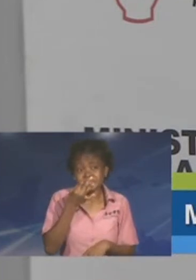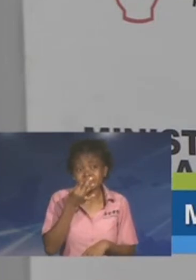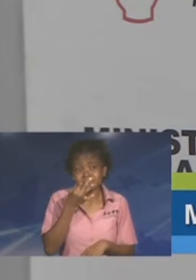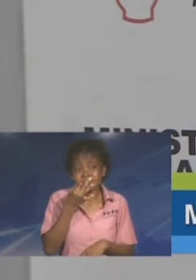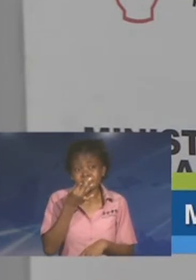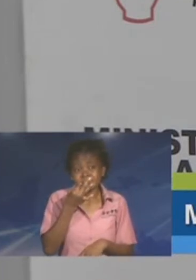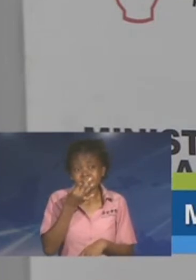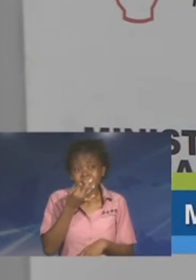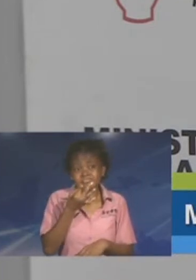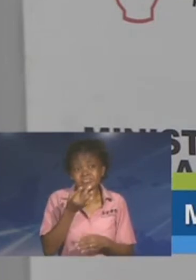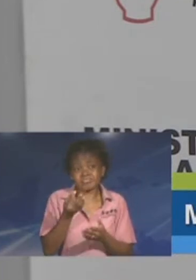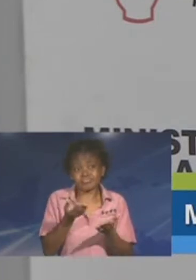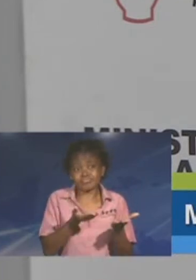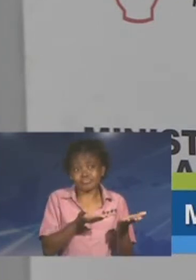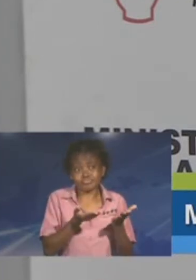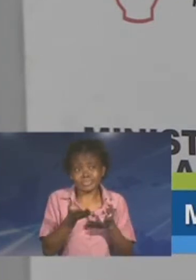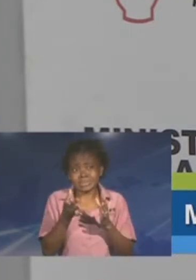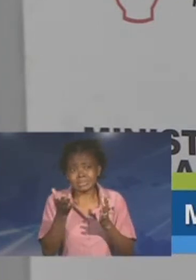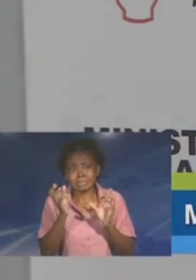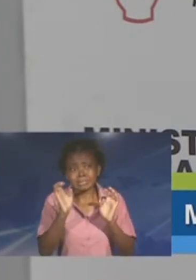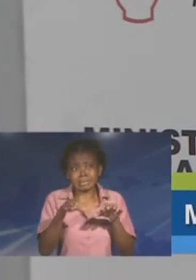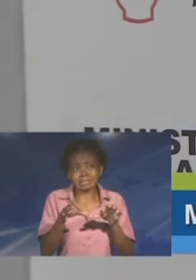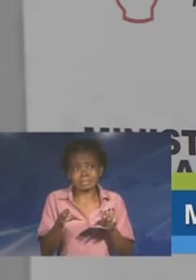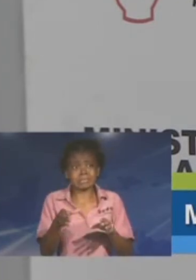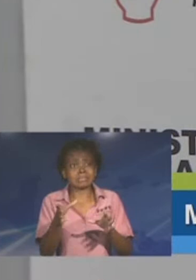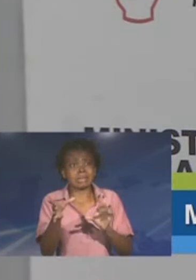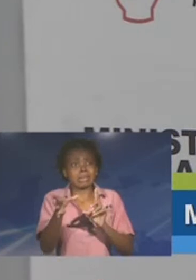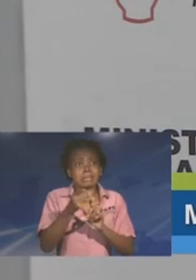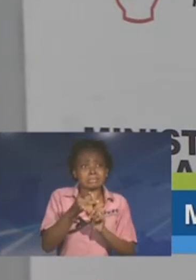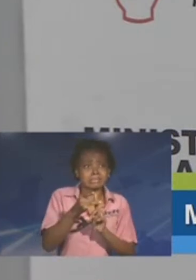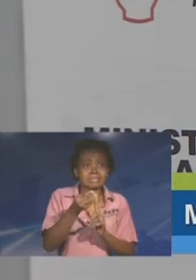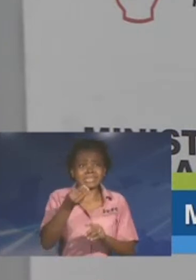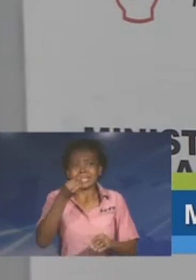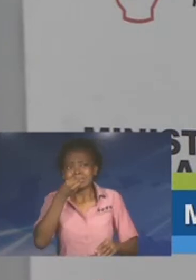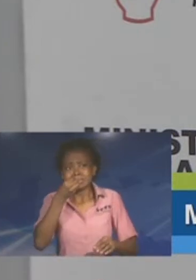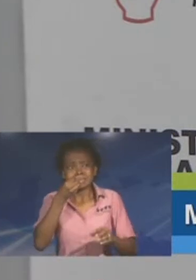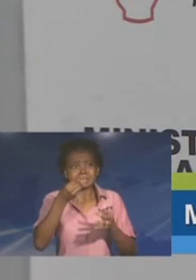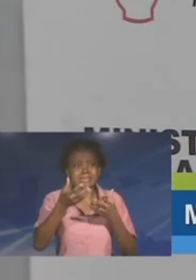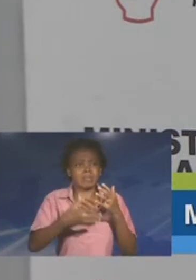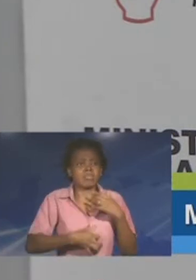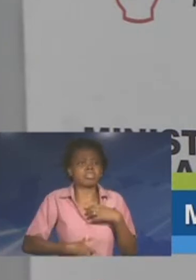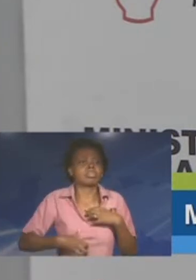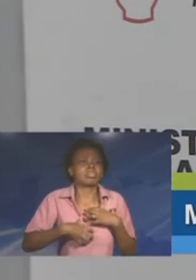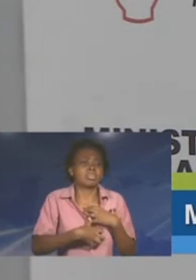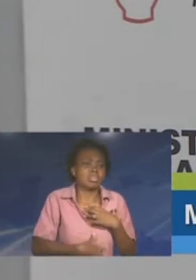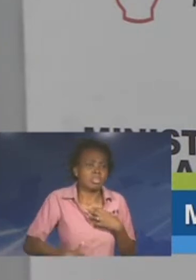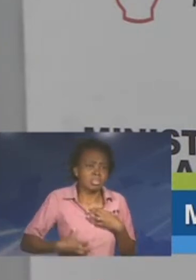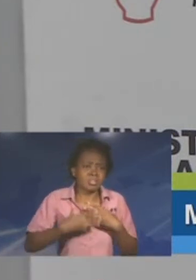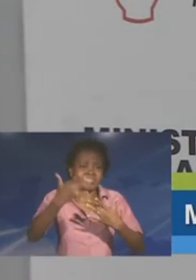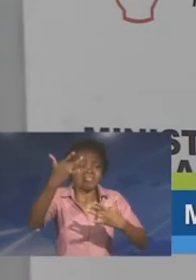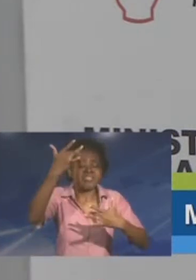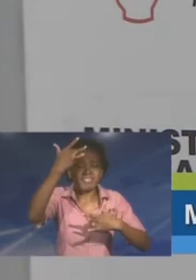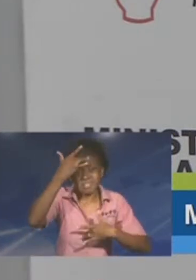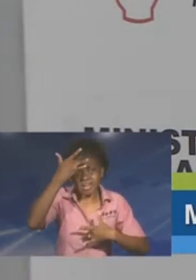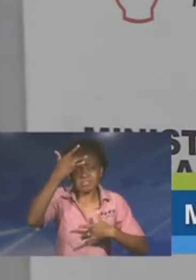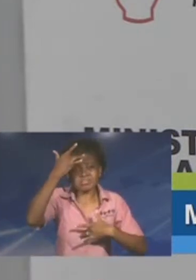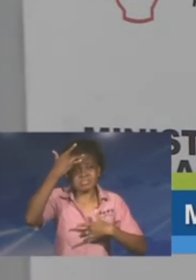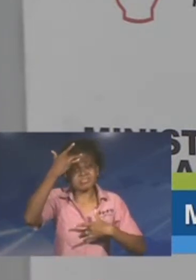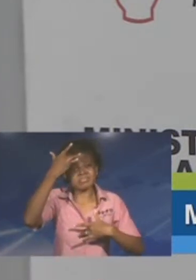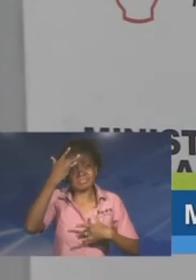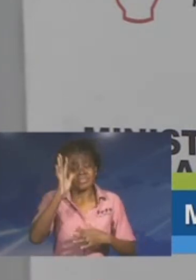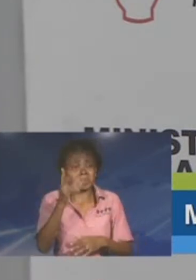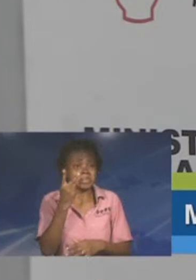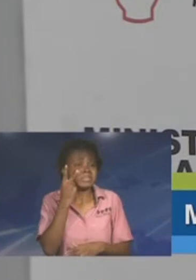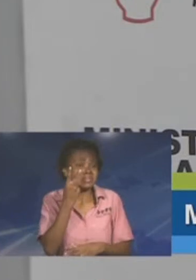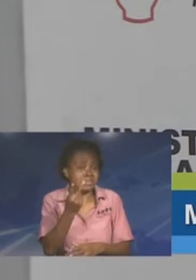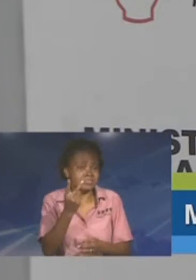to see if they increase. And we saw significant decreases over the course of COVID-19 because of